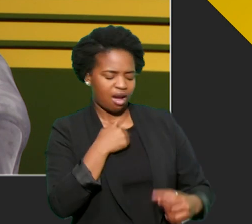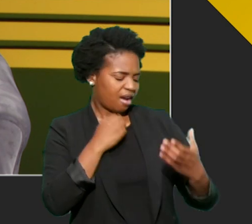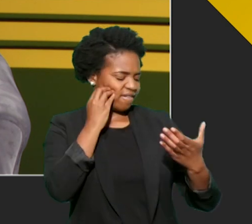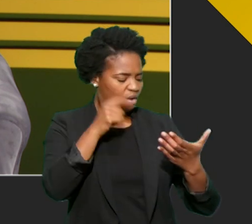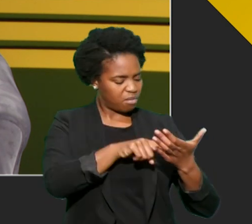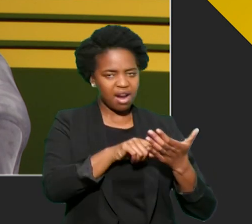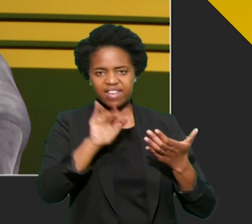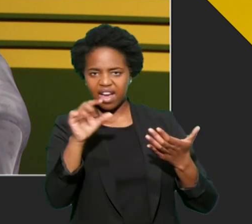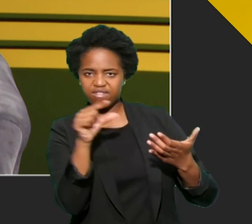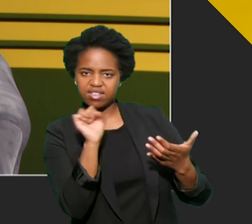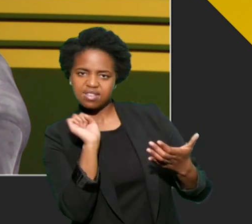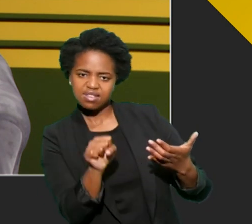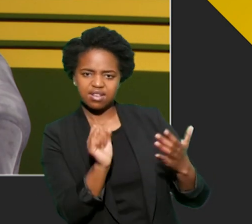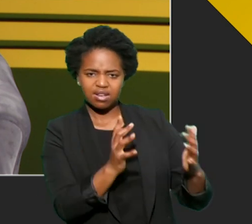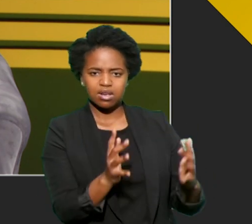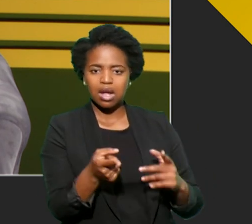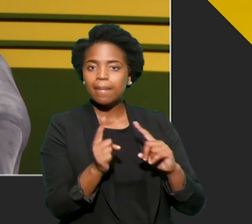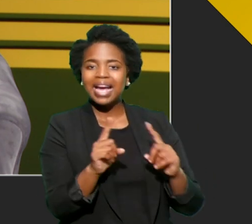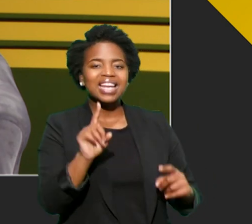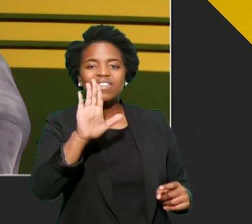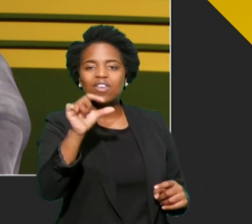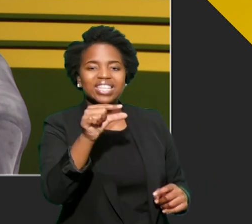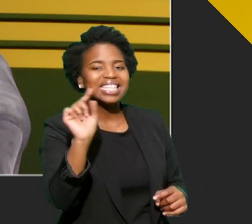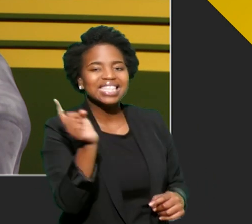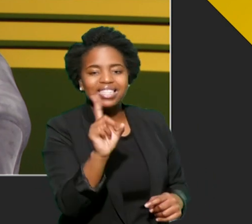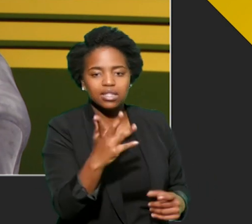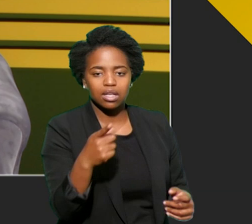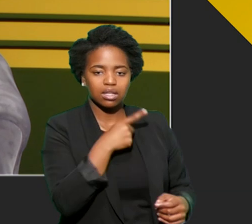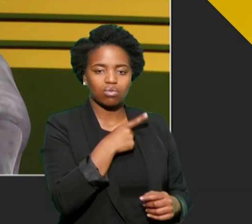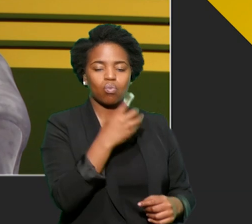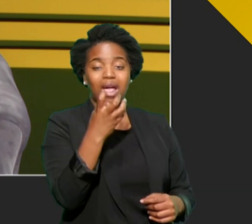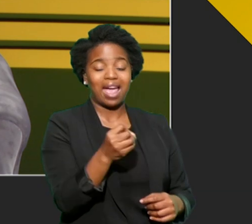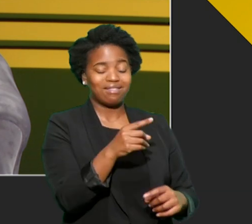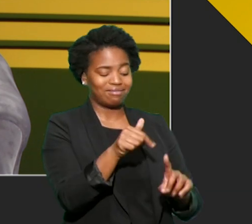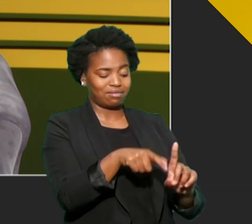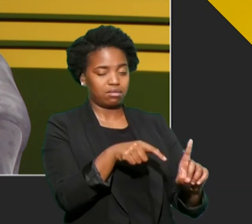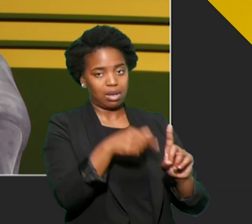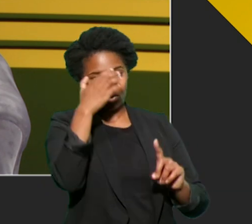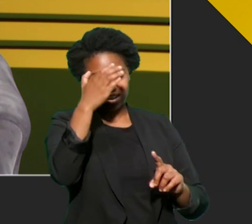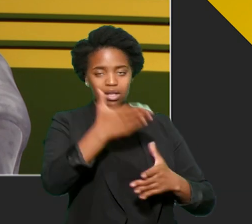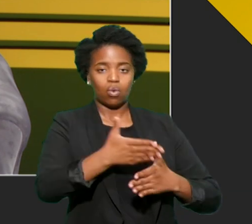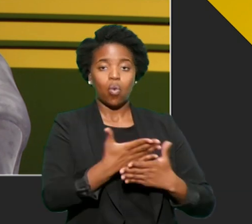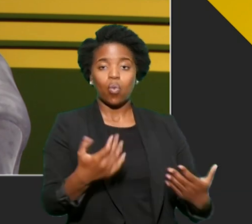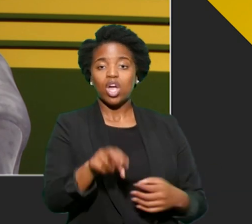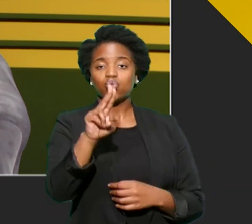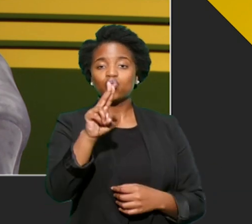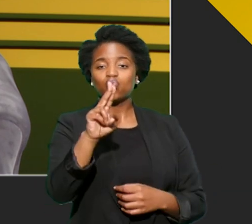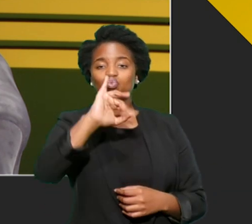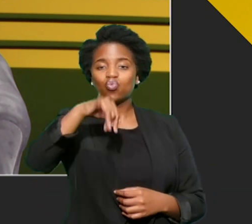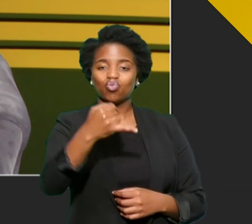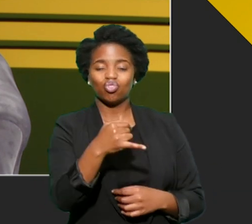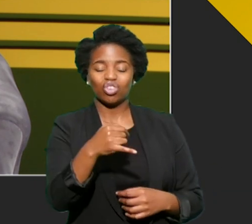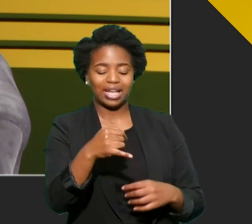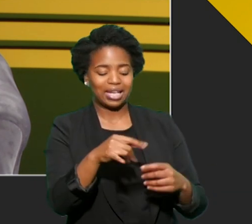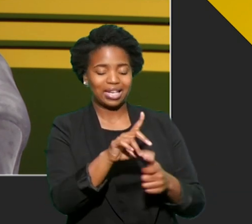5G connectivity, or it's enabled for 5G, but what is it? And that's why we've got Professor Thelidi Marala, who is the Vice Chancellor at the University of Johannesburg and